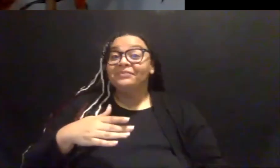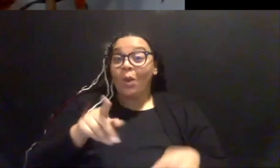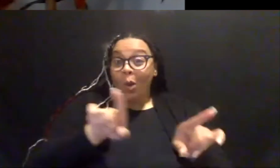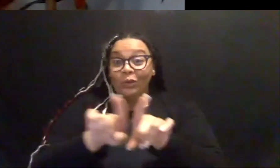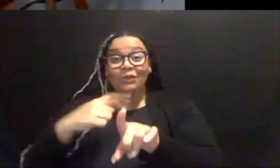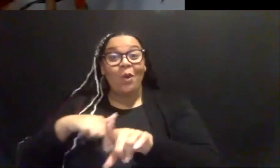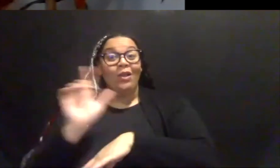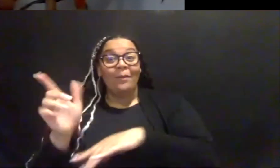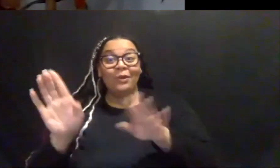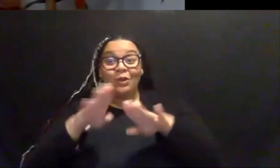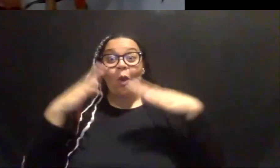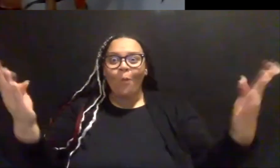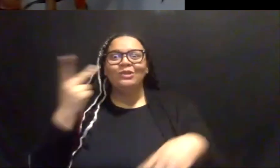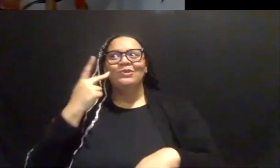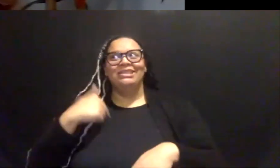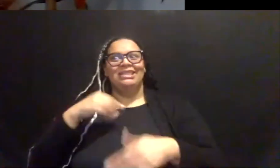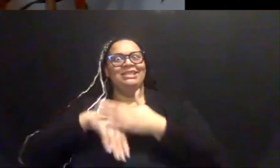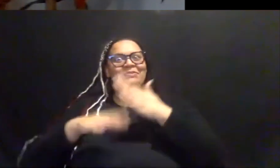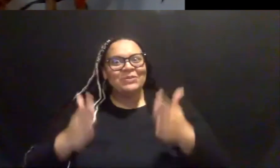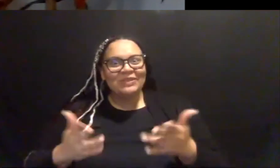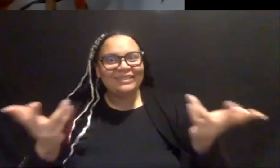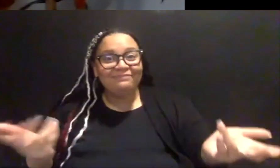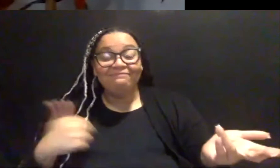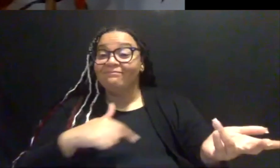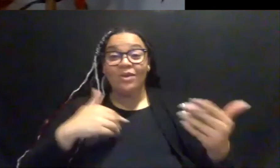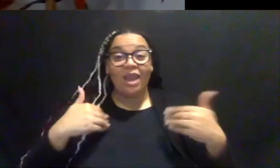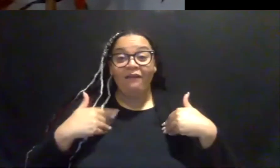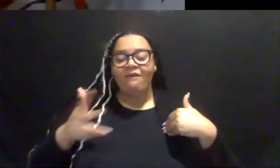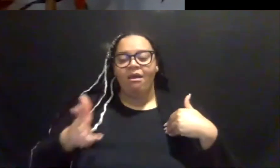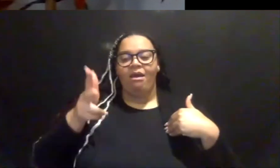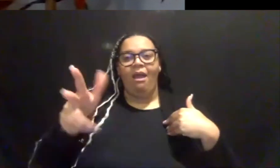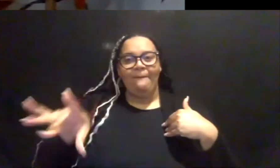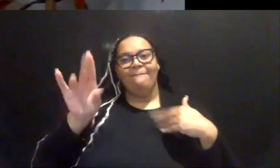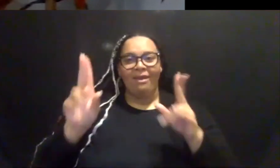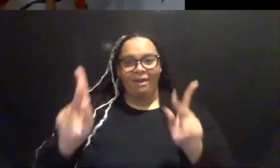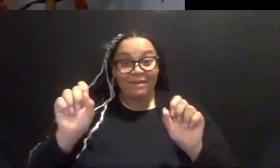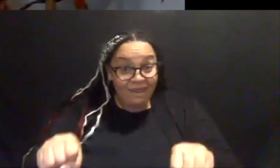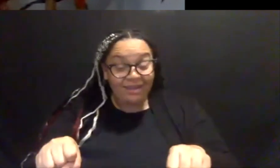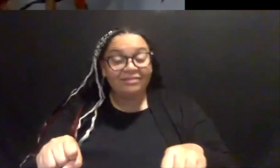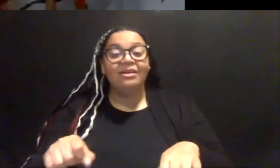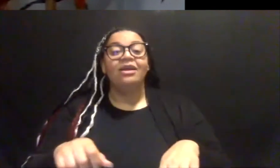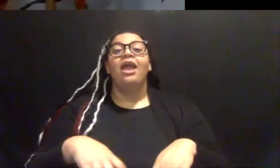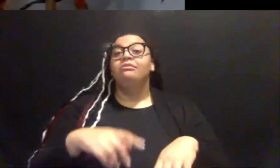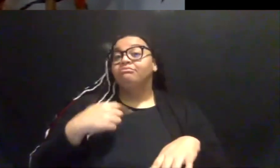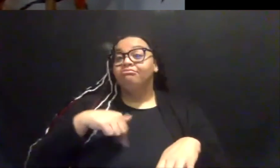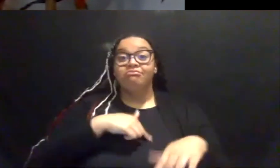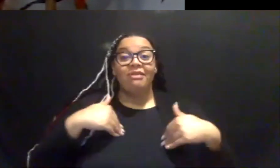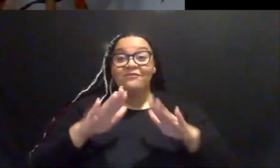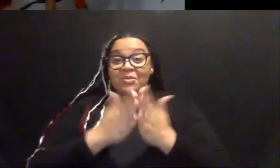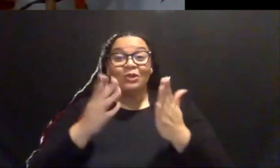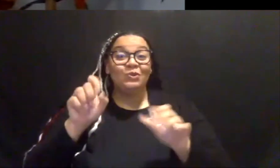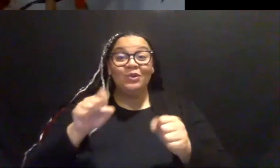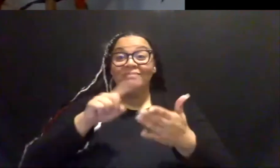person. We have curbside pickup and we have lots of other services, including our mobile app. So check it all out and we hope to see you again